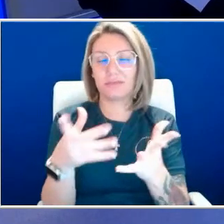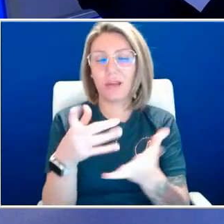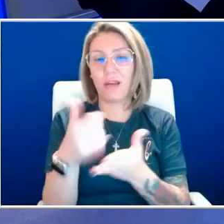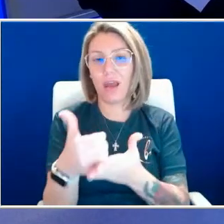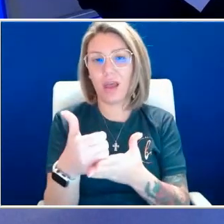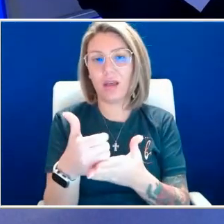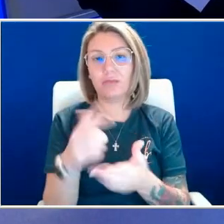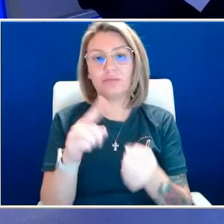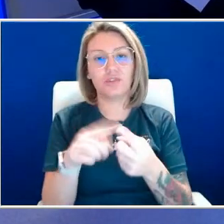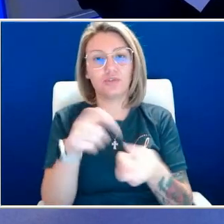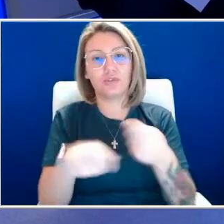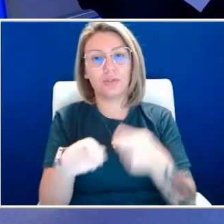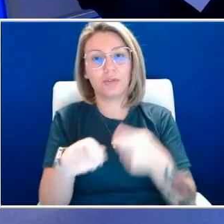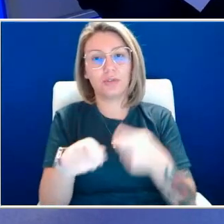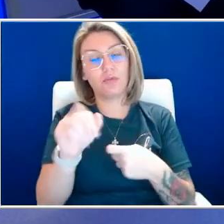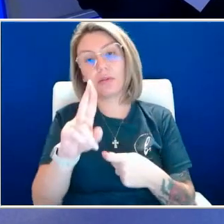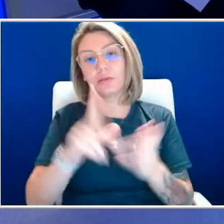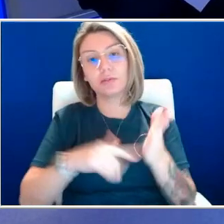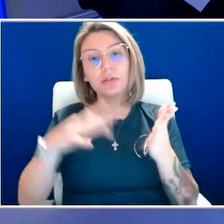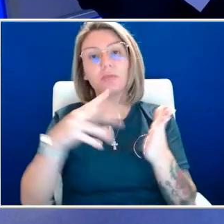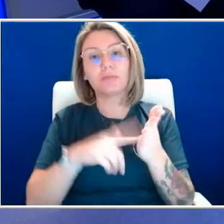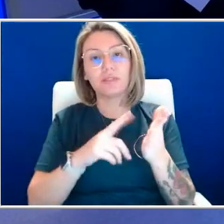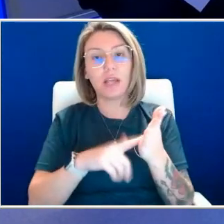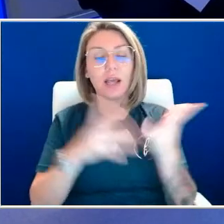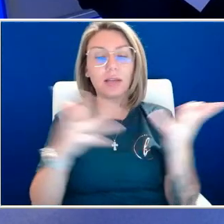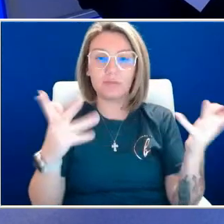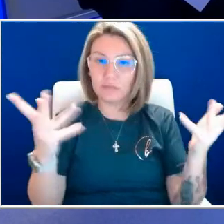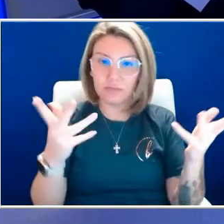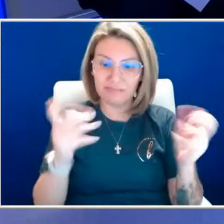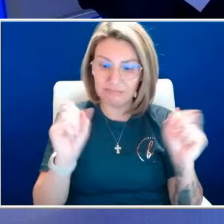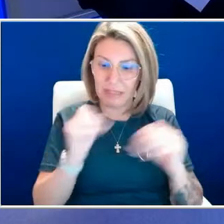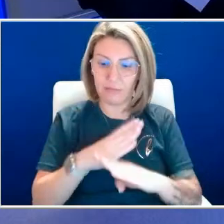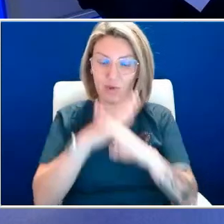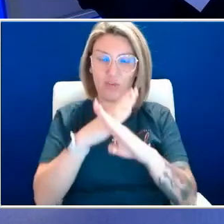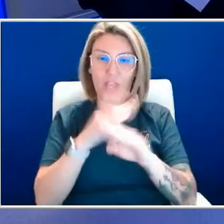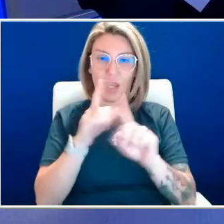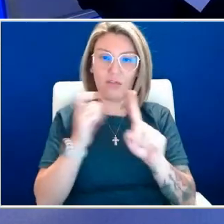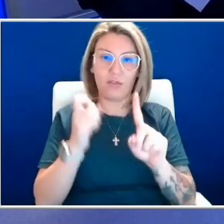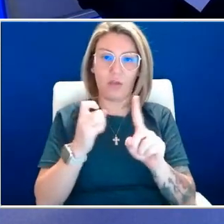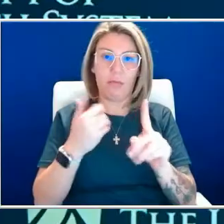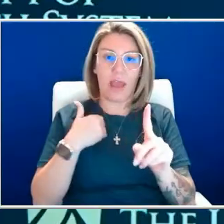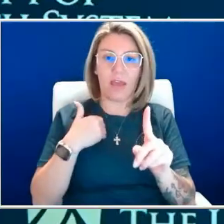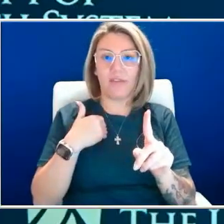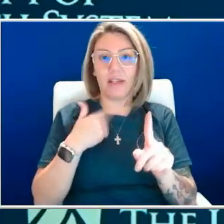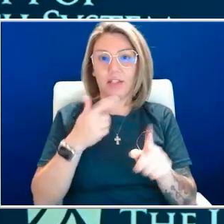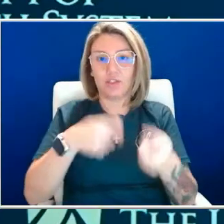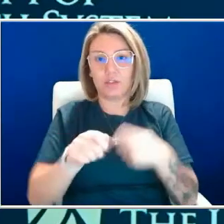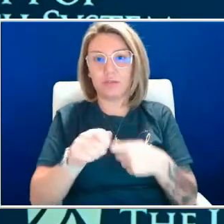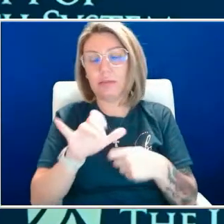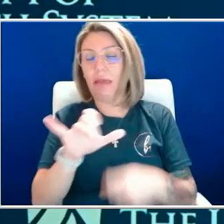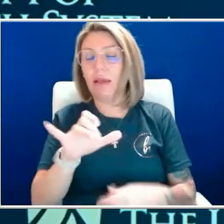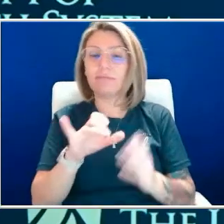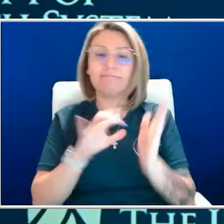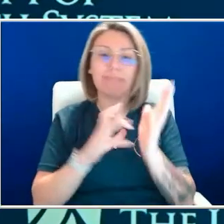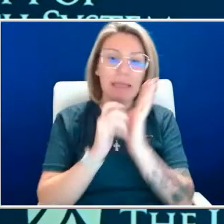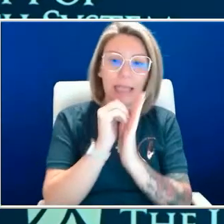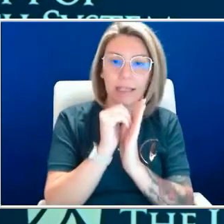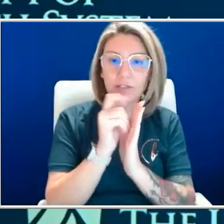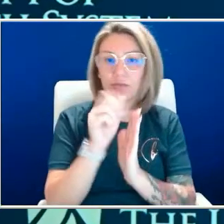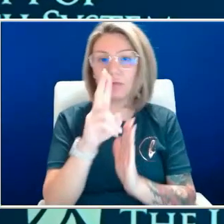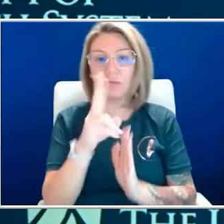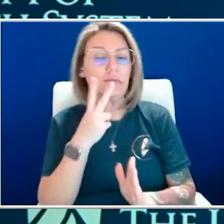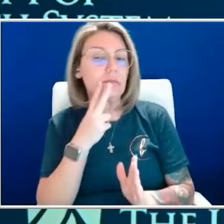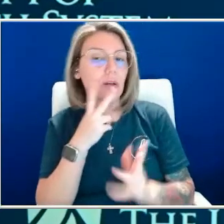transplant or sometimes destination therapy if there's something that prevents them from having a transplant, for example, cancer or smoking or weight.